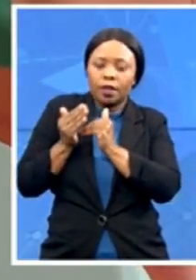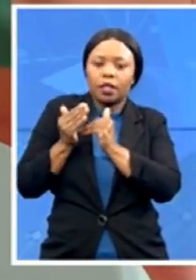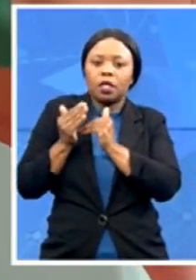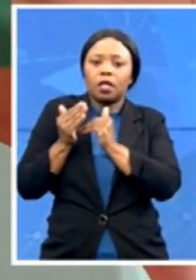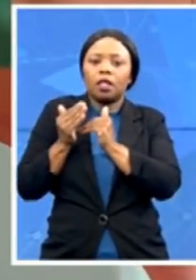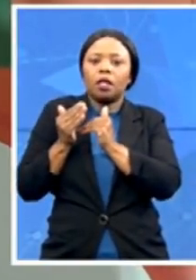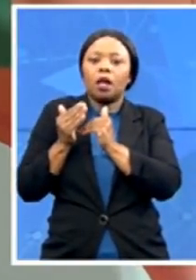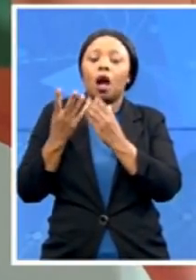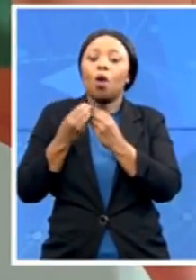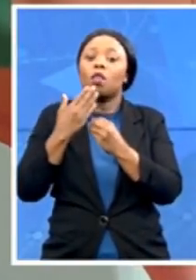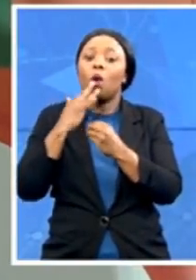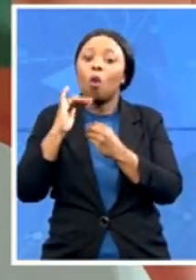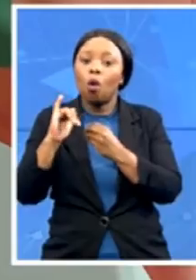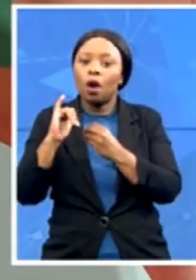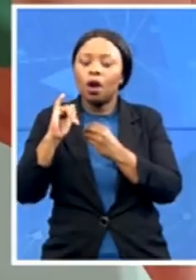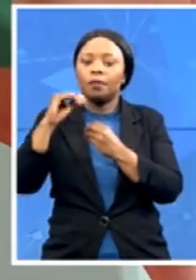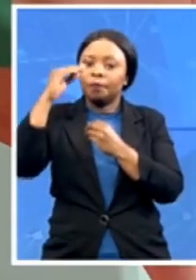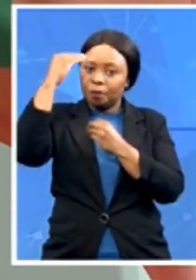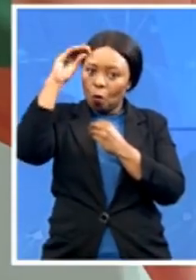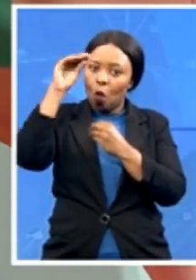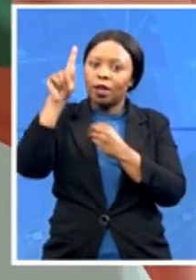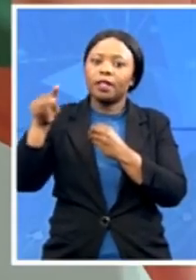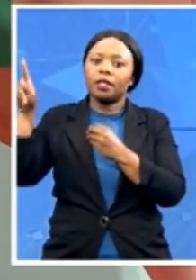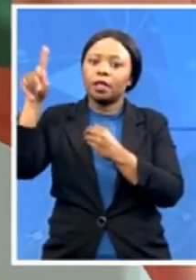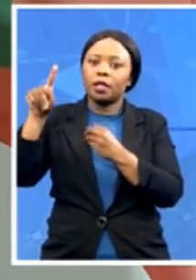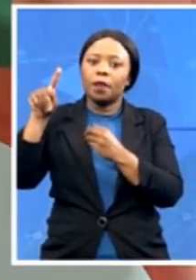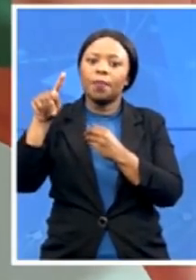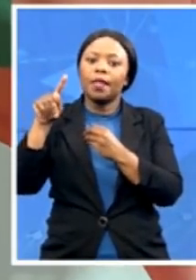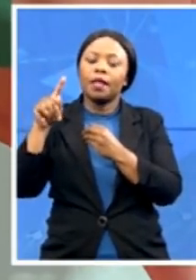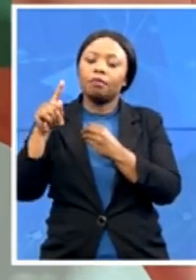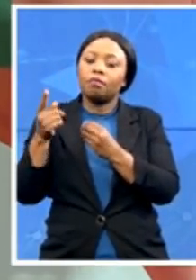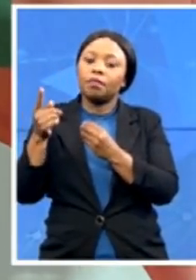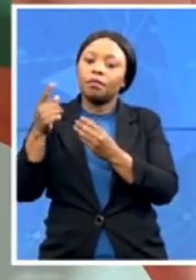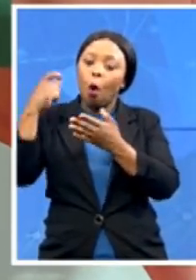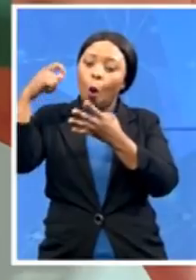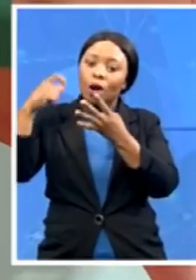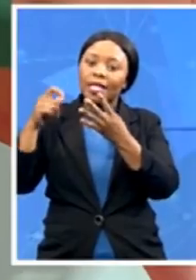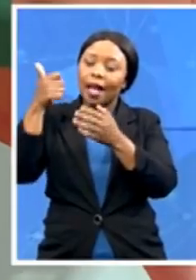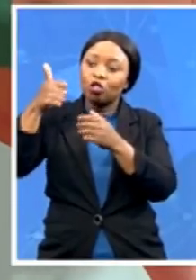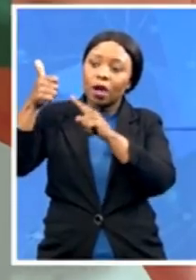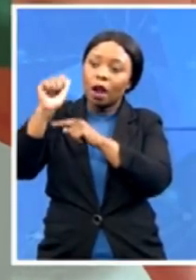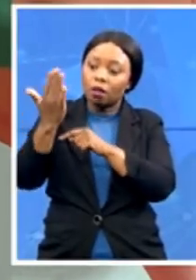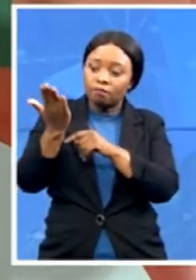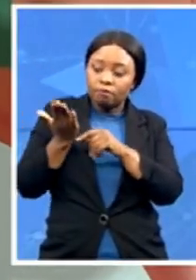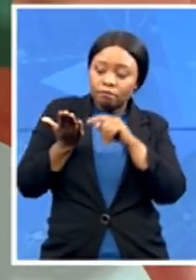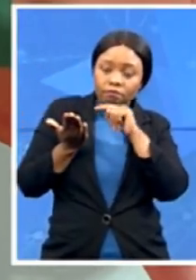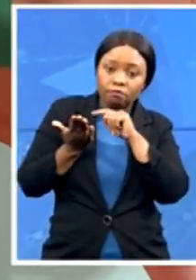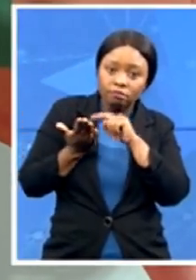implement the Auditor General's findings where prosecution is